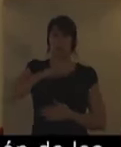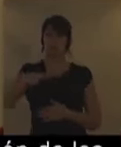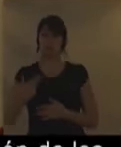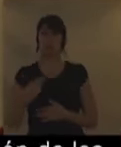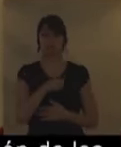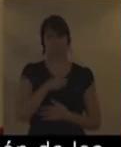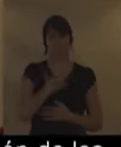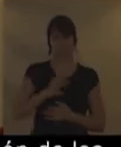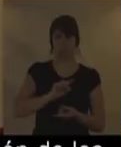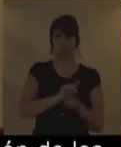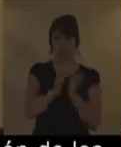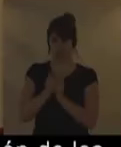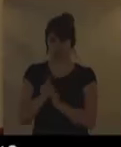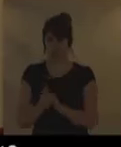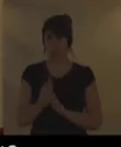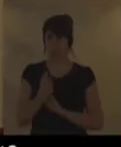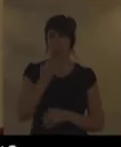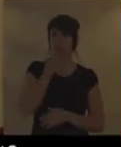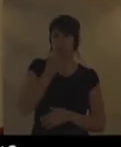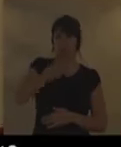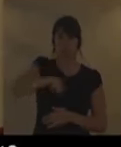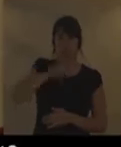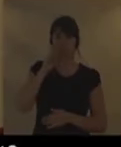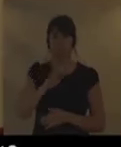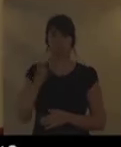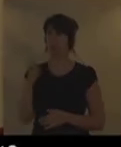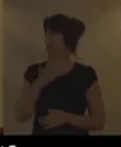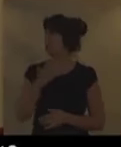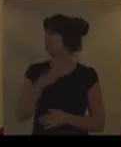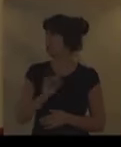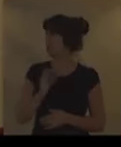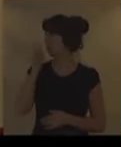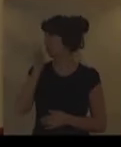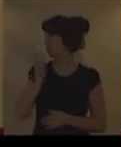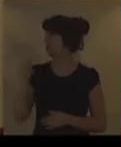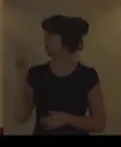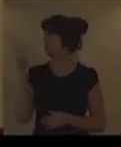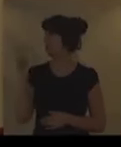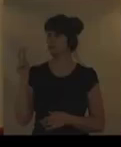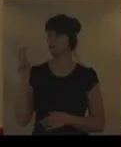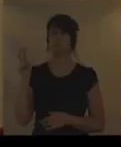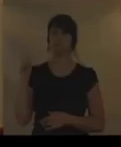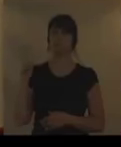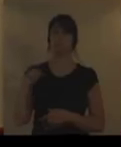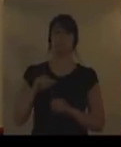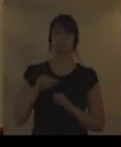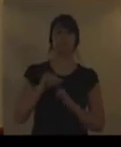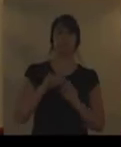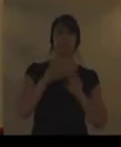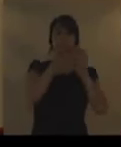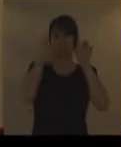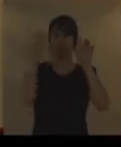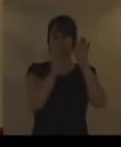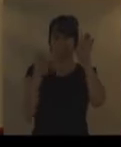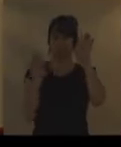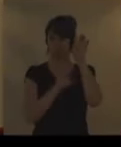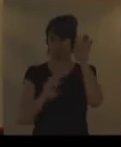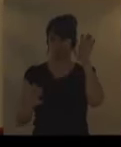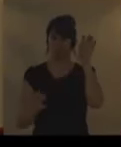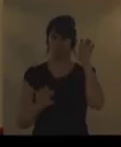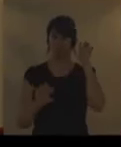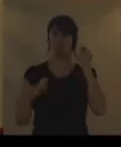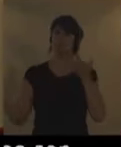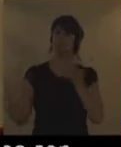Now you see all the hand shapes of our system divided into classes based on the